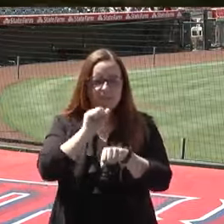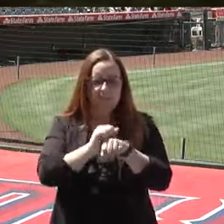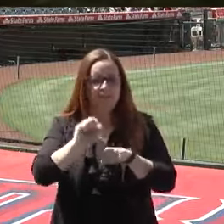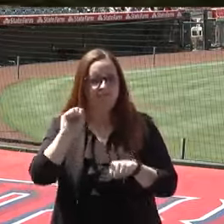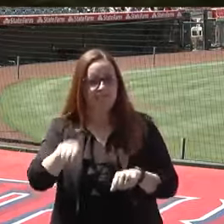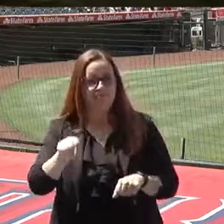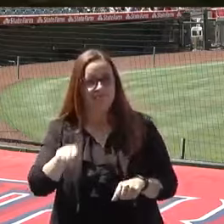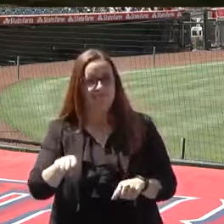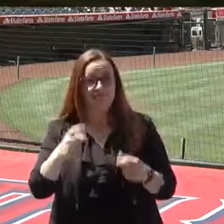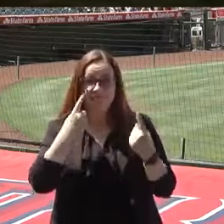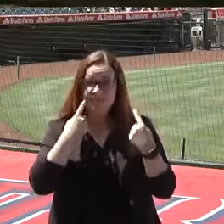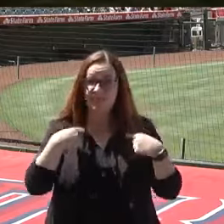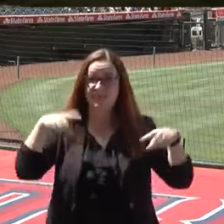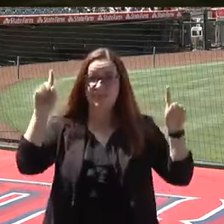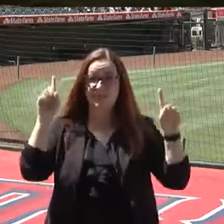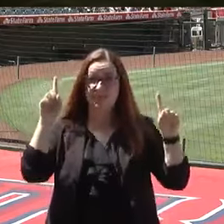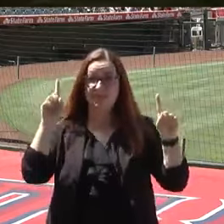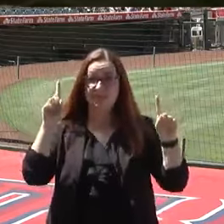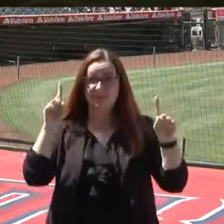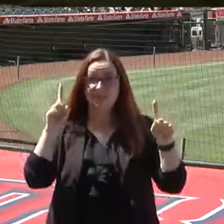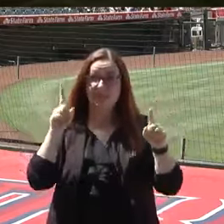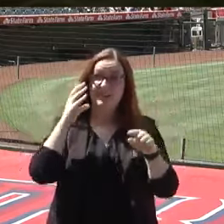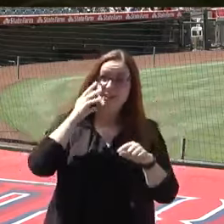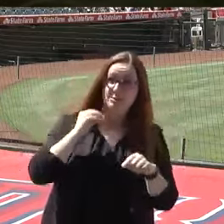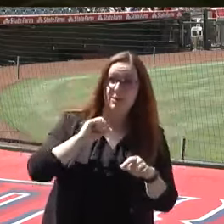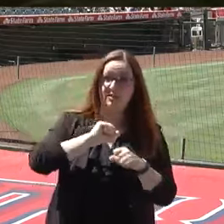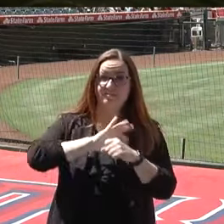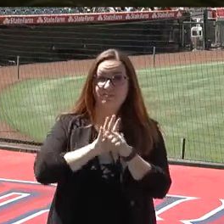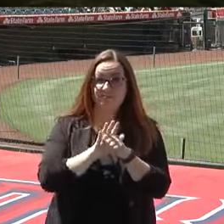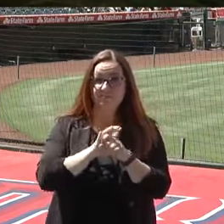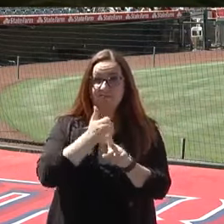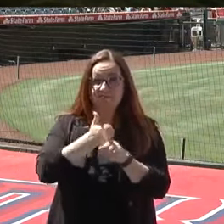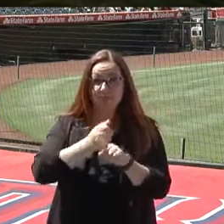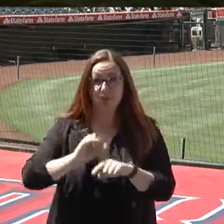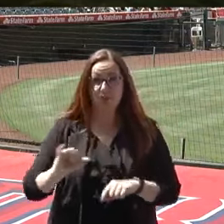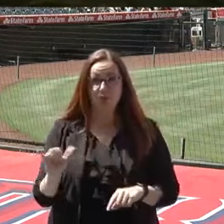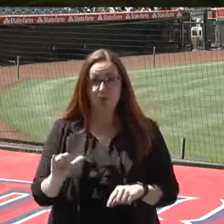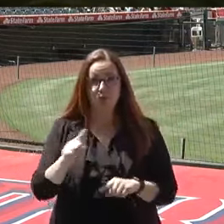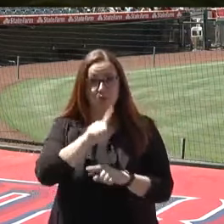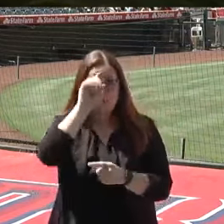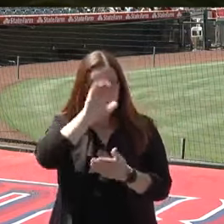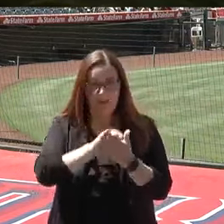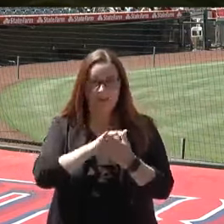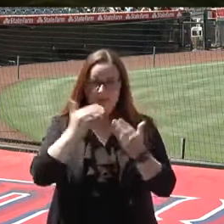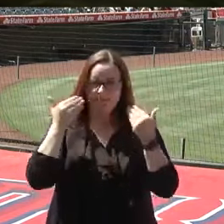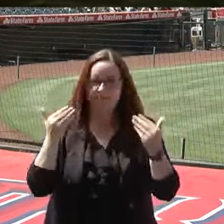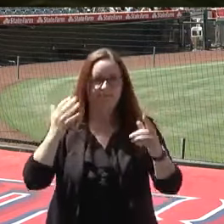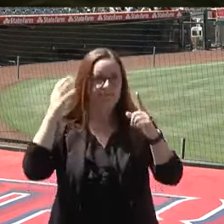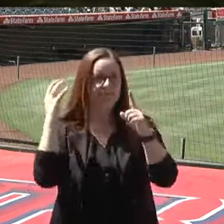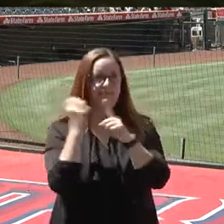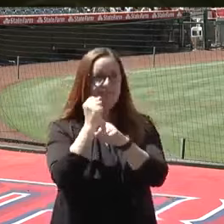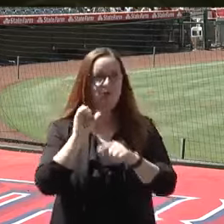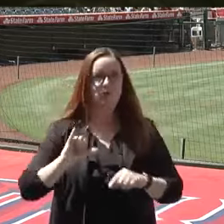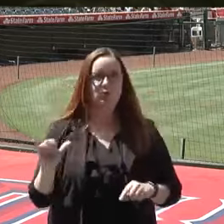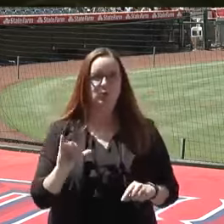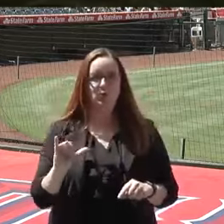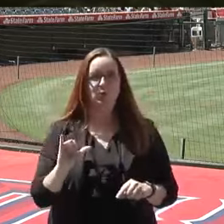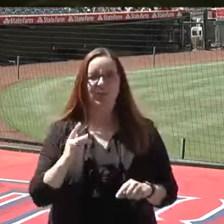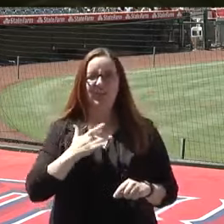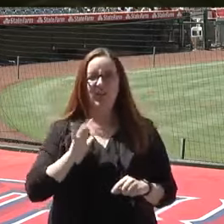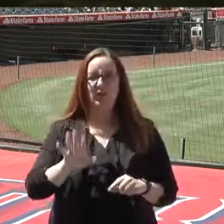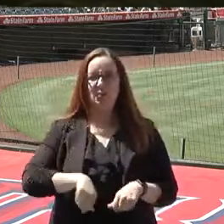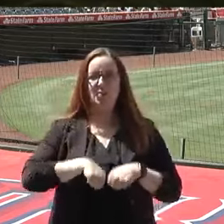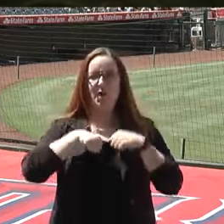You did it, and you did it through a global pandemic. You believed it, and you achieved it. And I can feel the beach